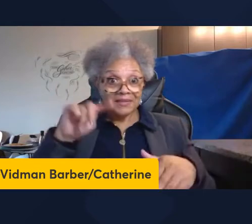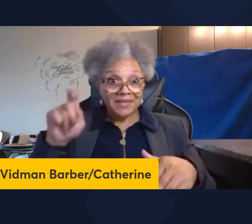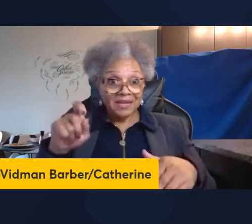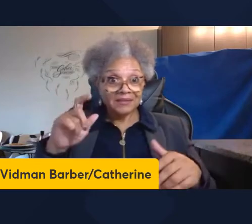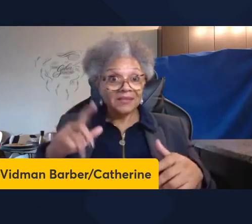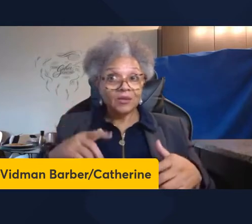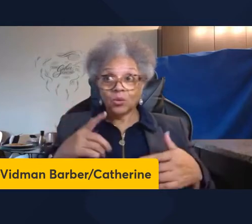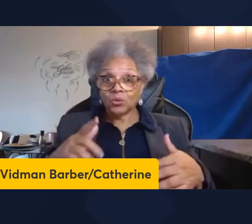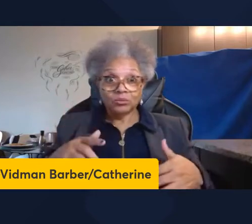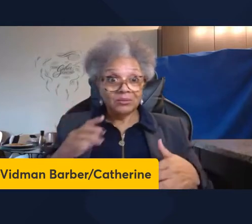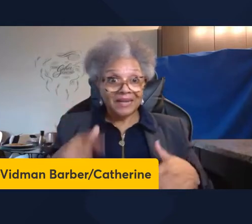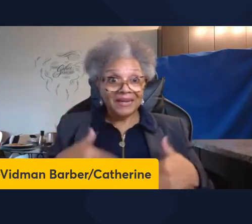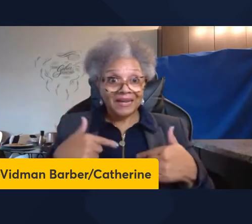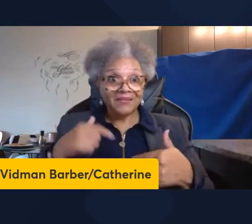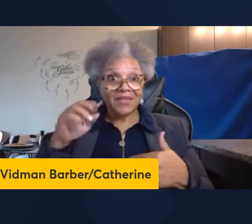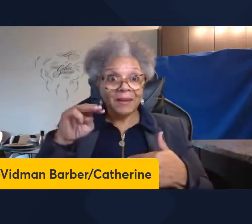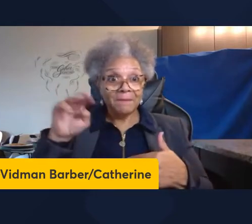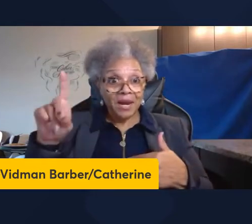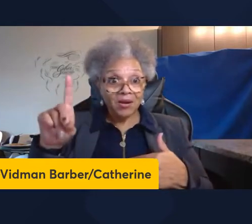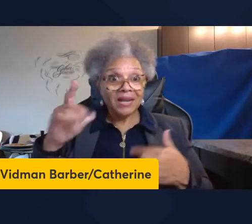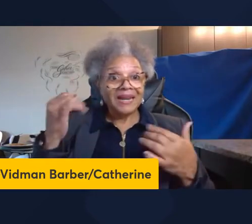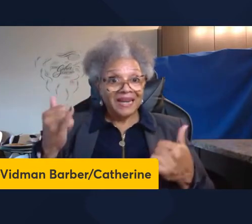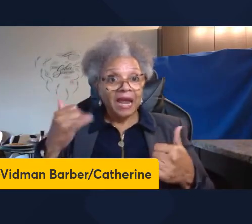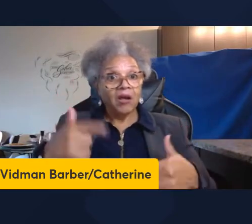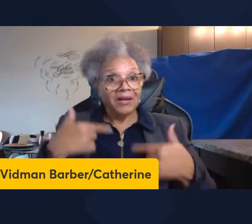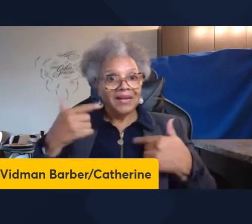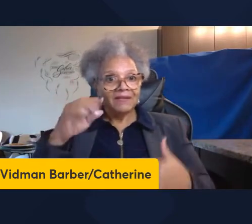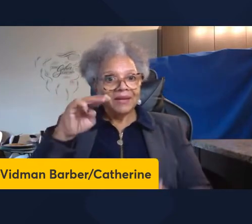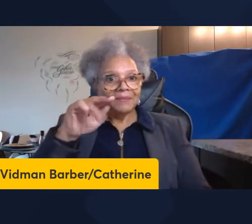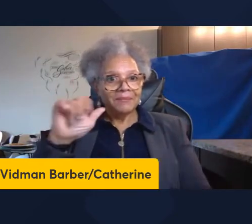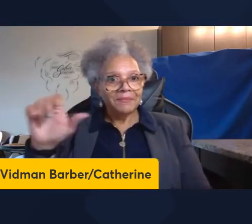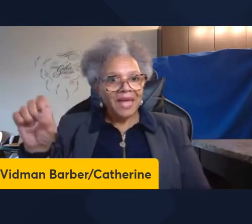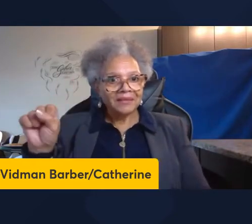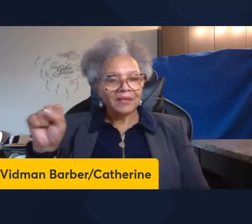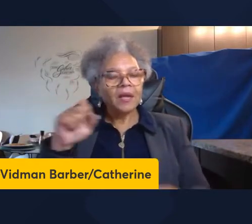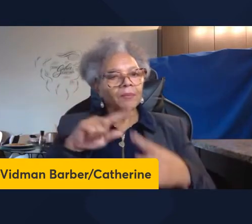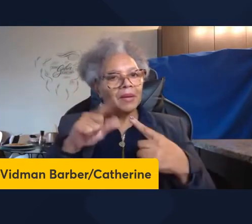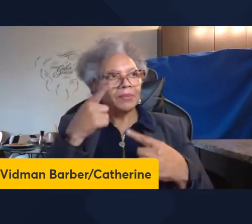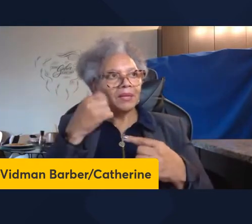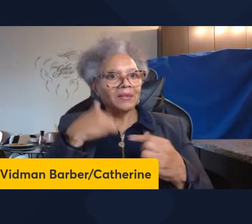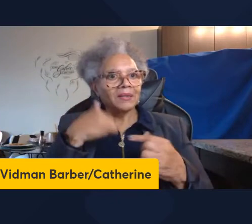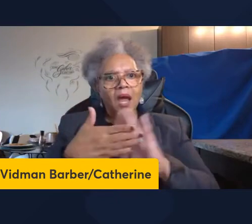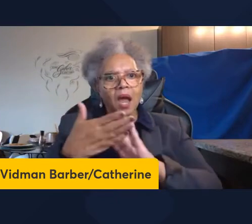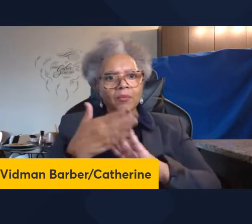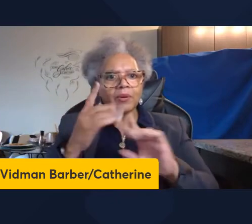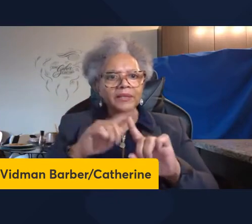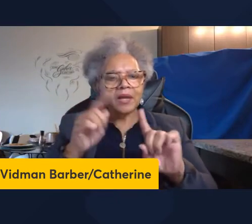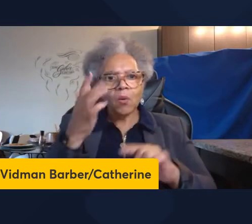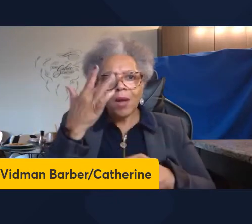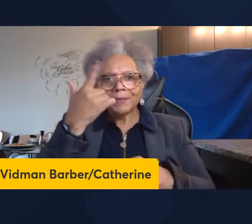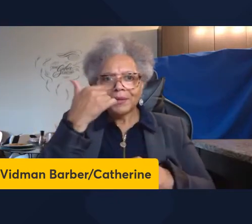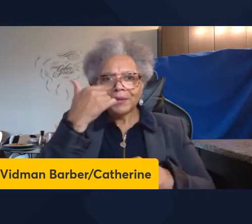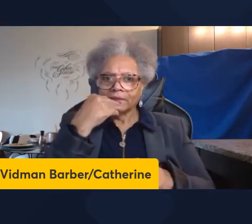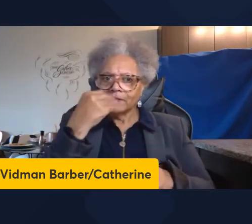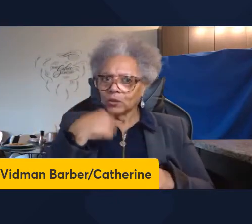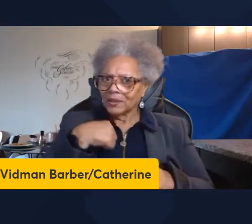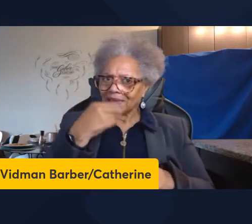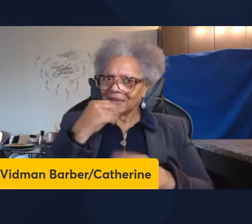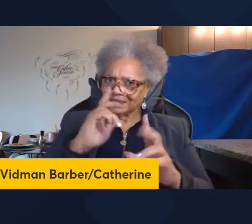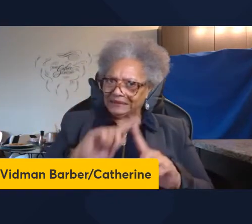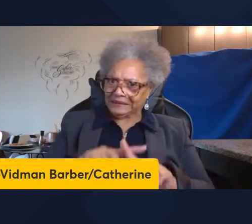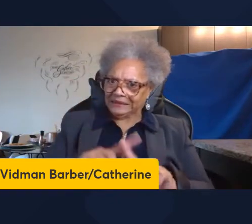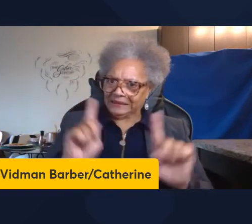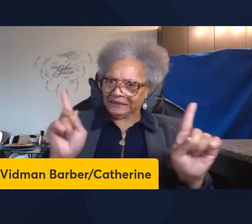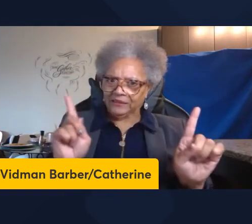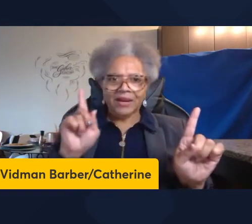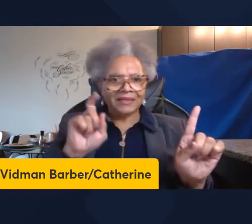as the one who now lives in Massachusetts. But because I operate differently, because the foods I eat are very different, I need